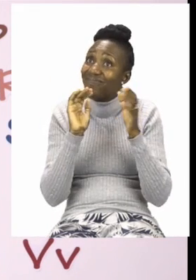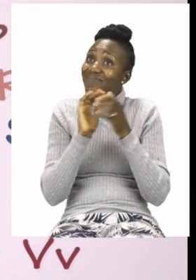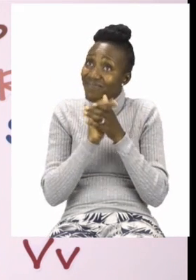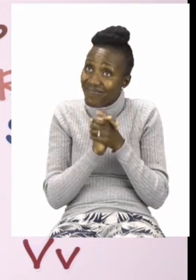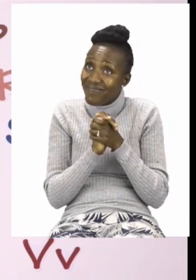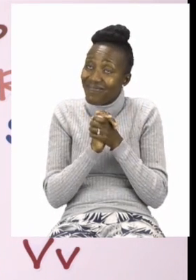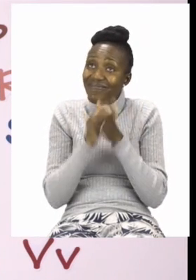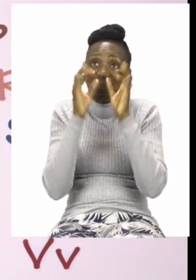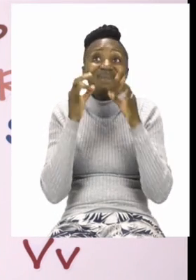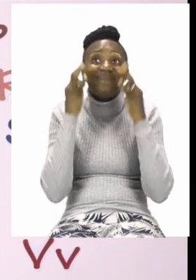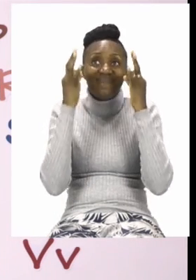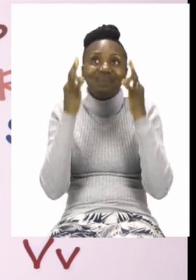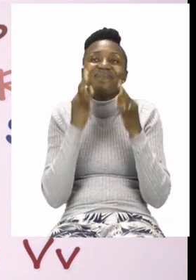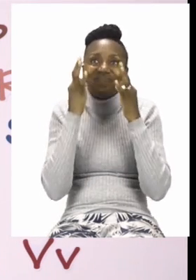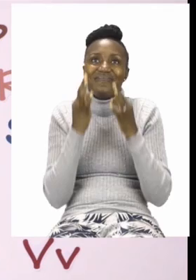special goodbye song.